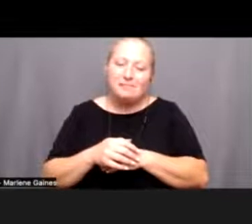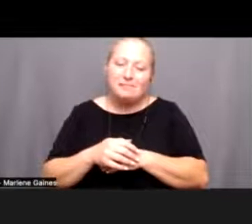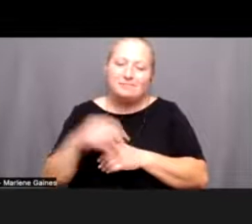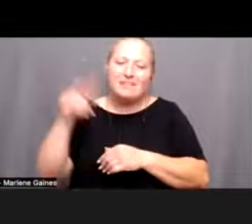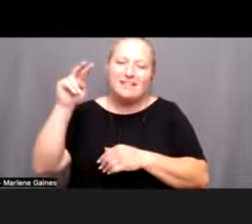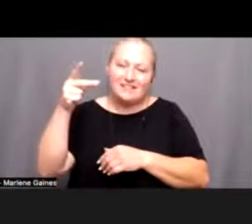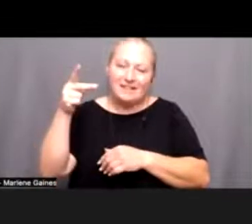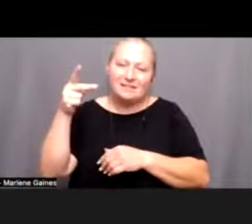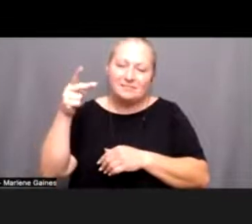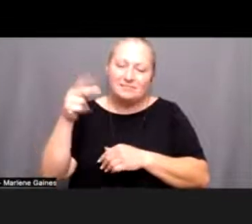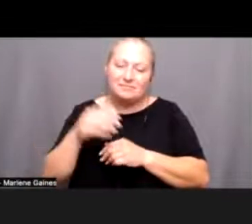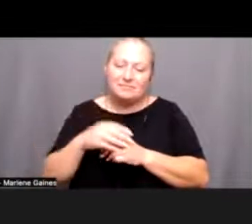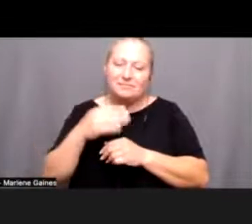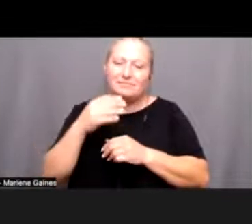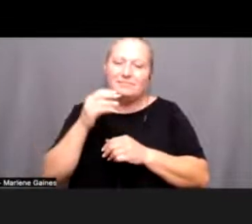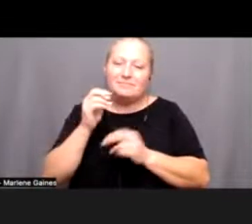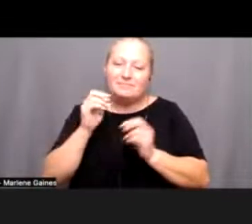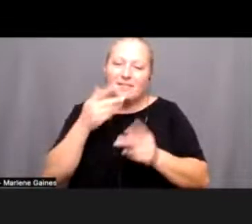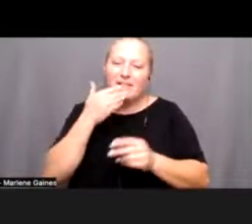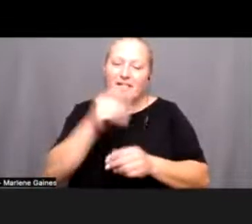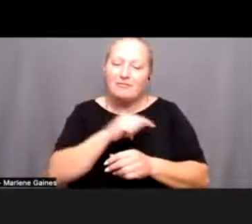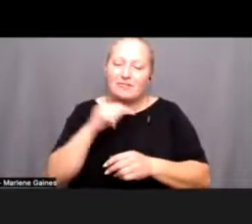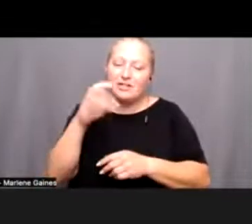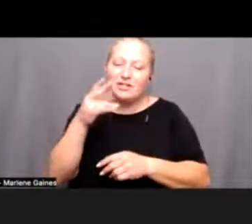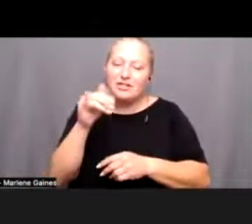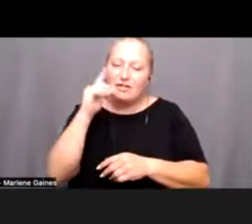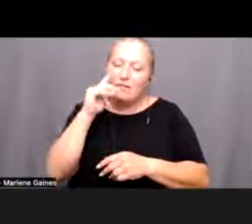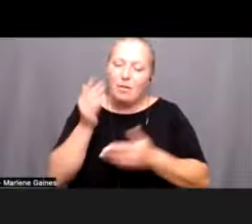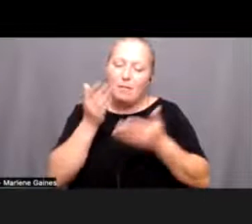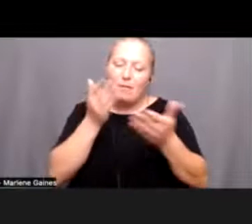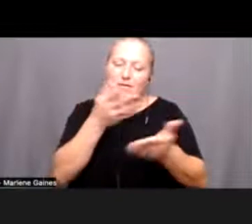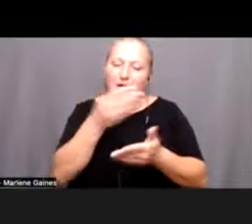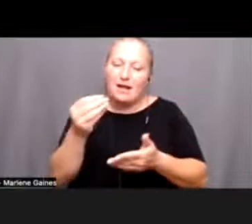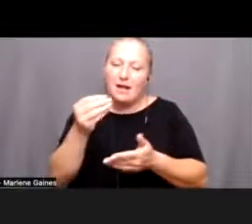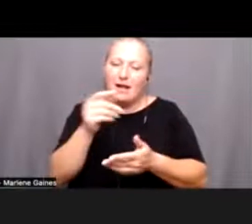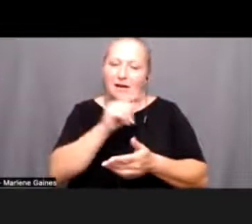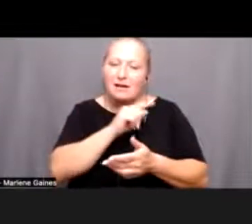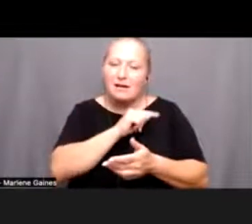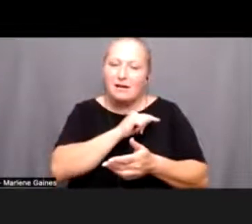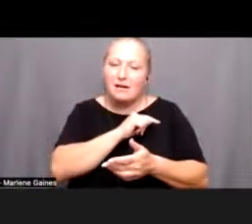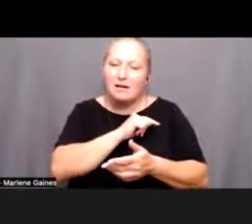I'll second. Okay, thank you, Trustee Chin for the motion and